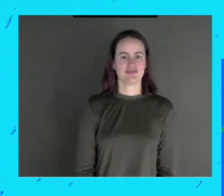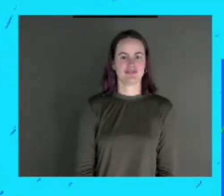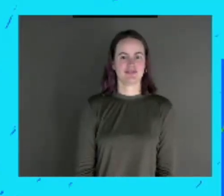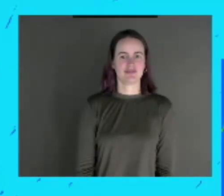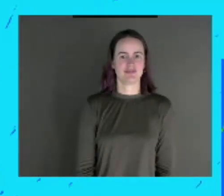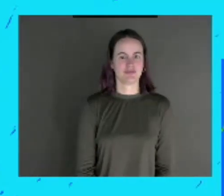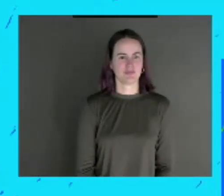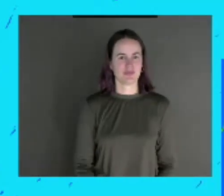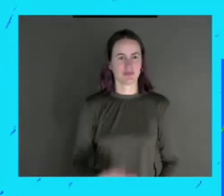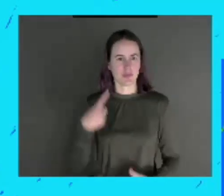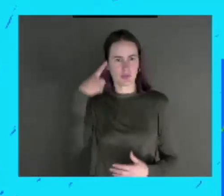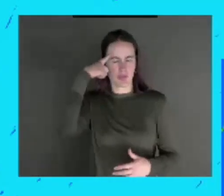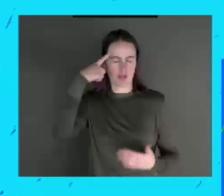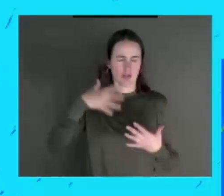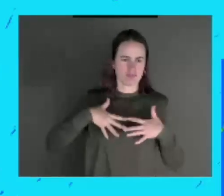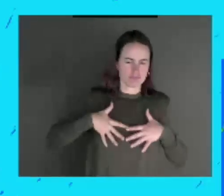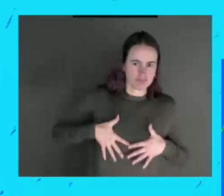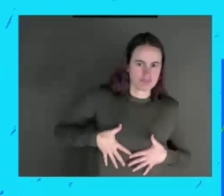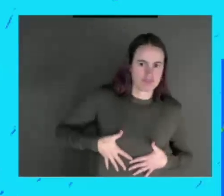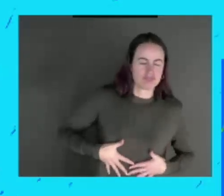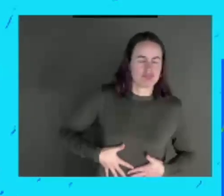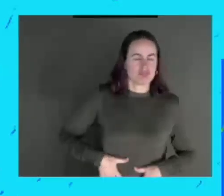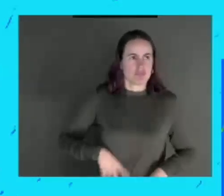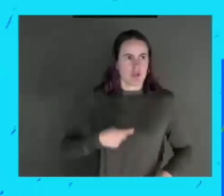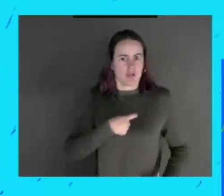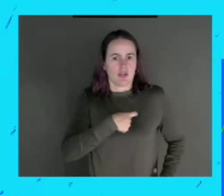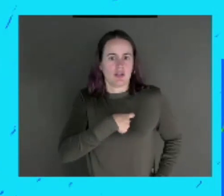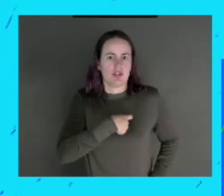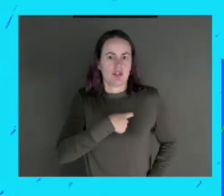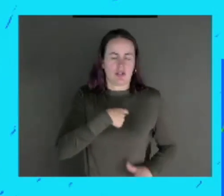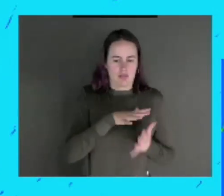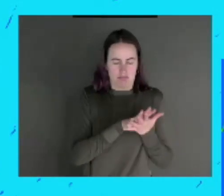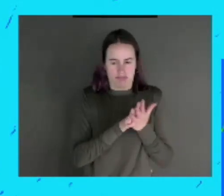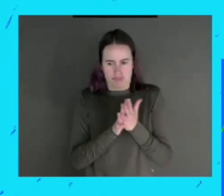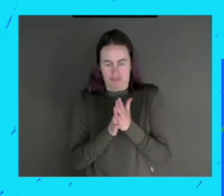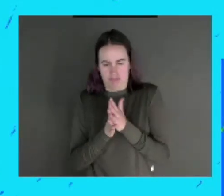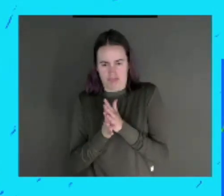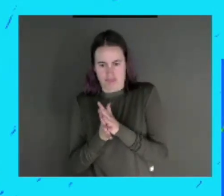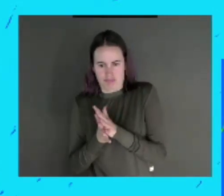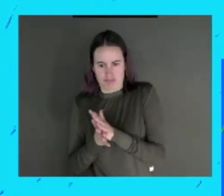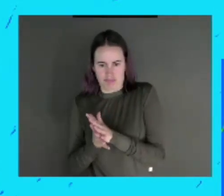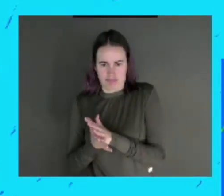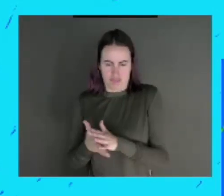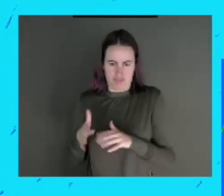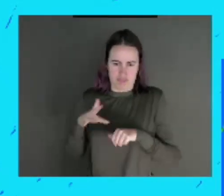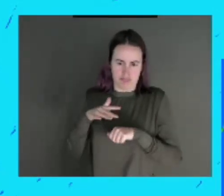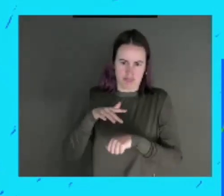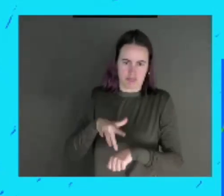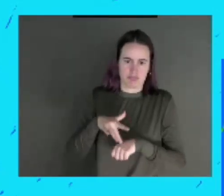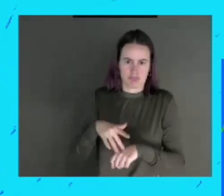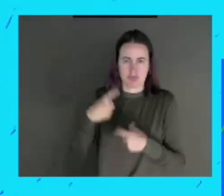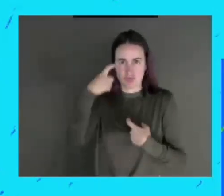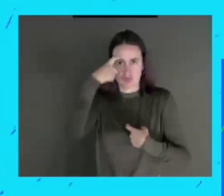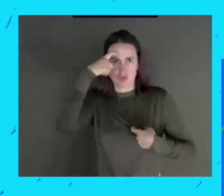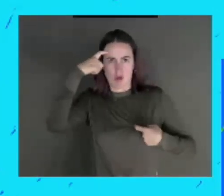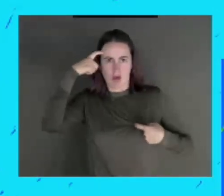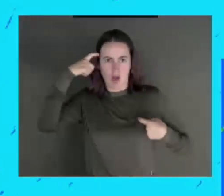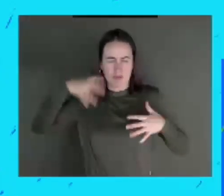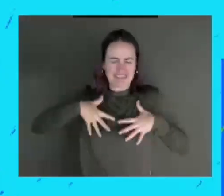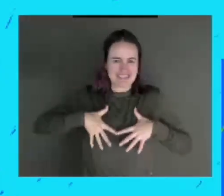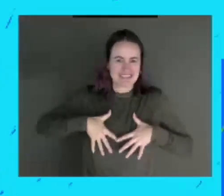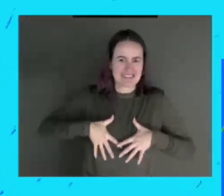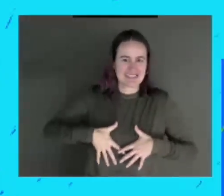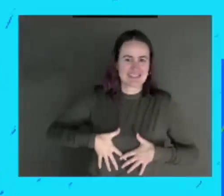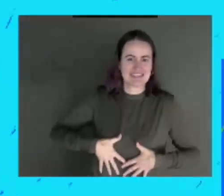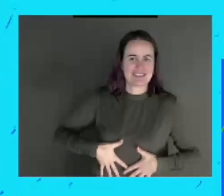distress, depression, anxiety become our friends, preying on traumas that we can't erase. Let us talk